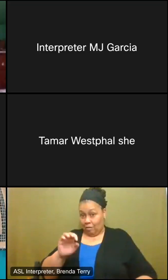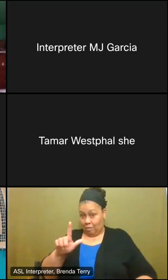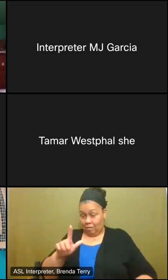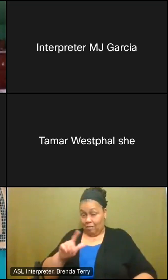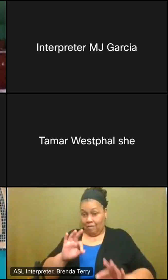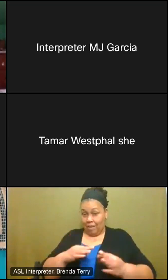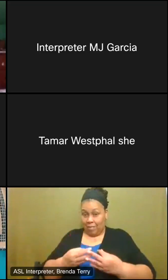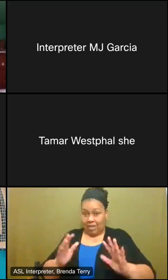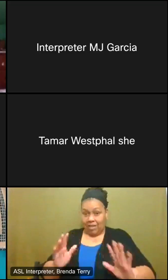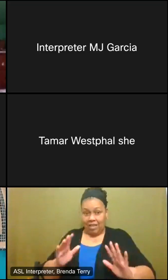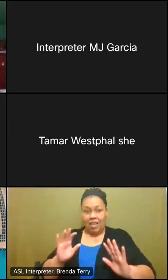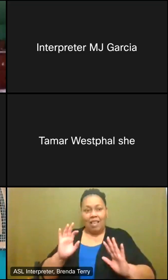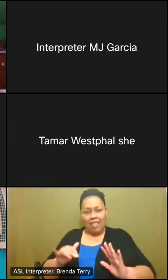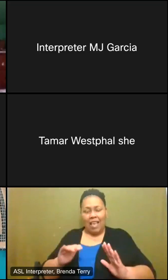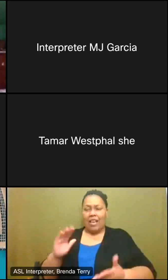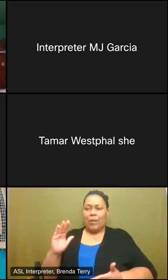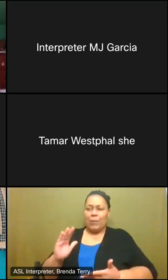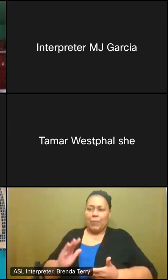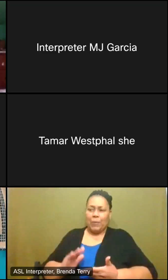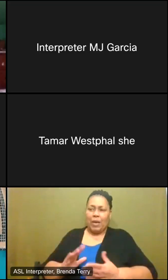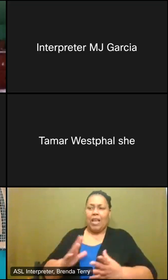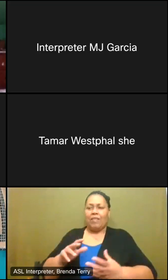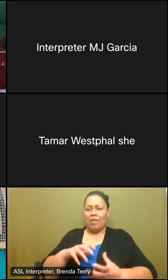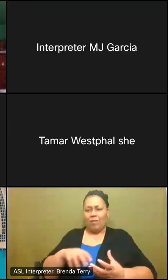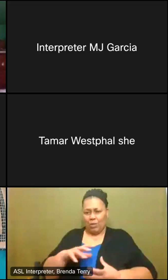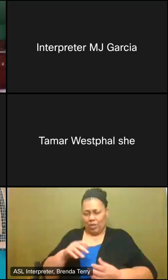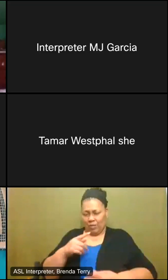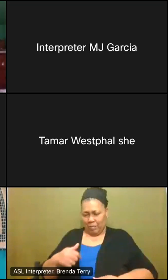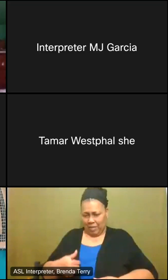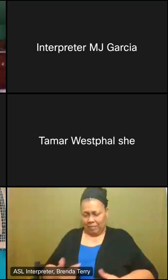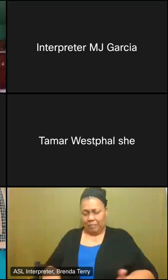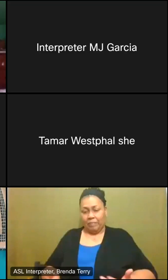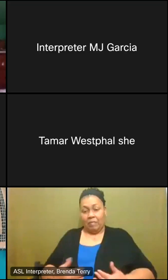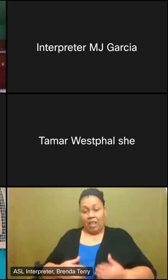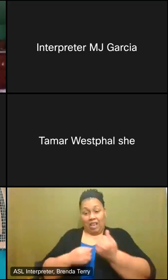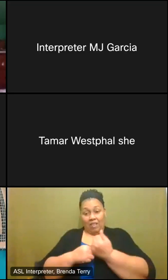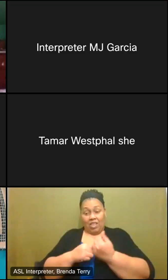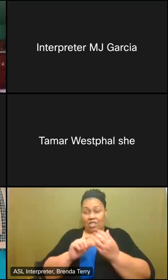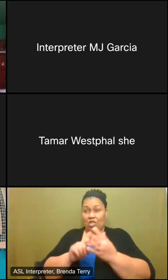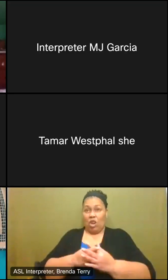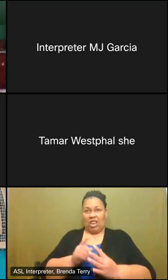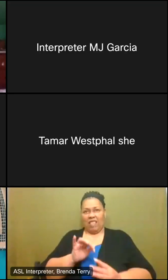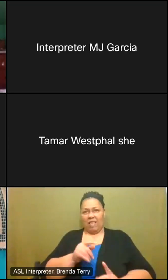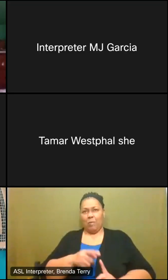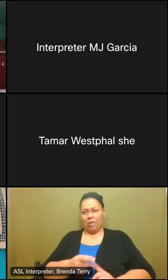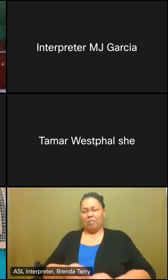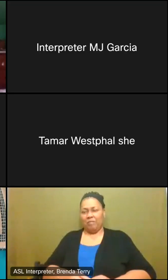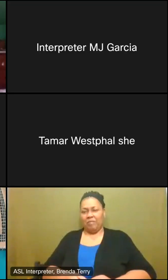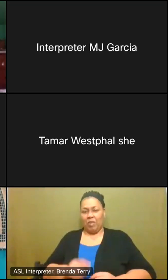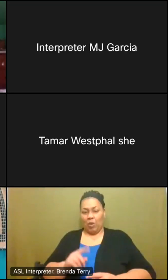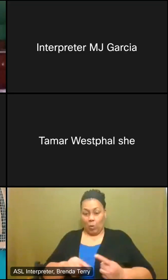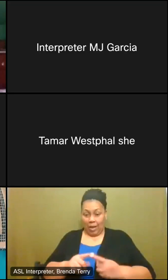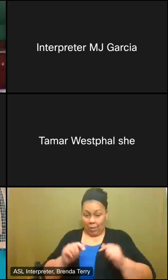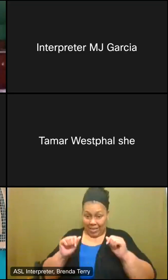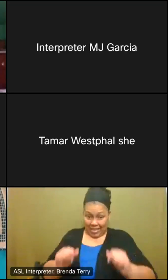me. And I want to say my advocacy started there when I was able